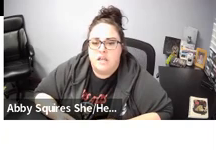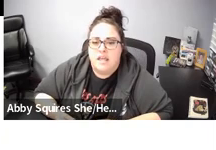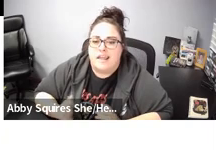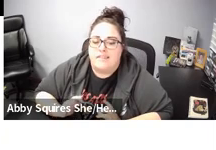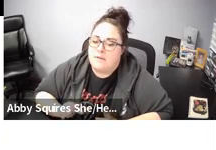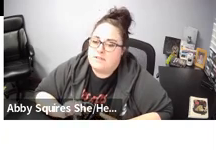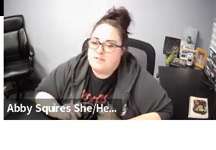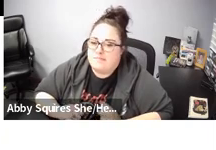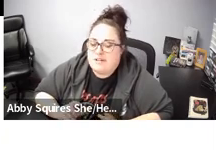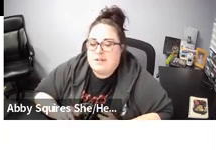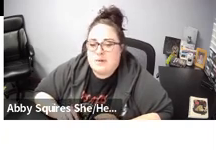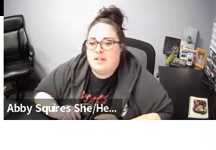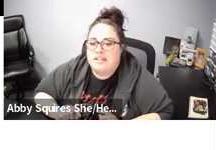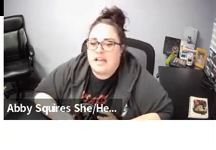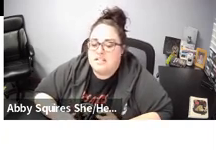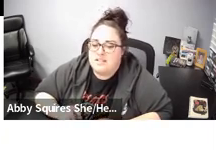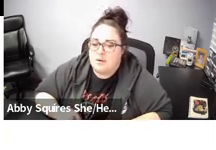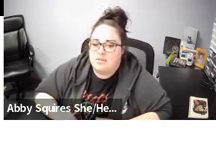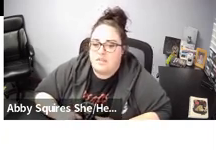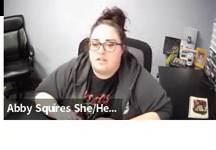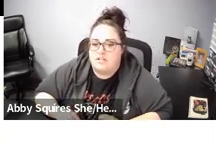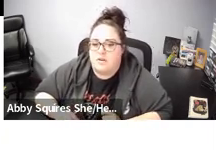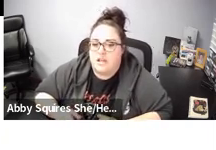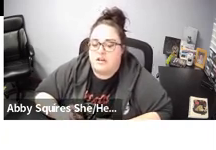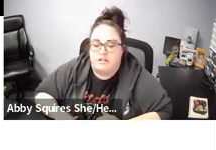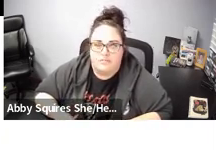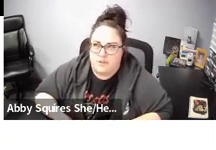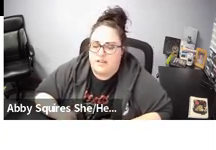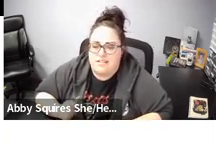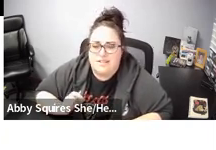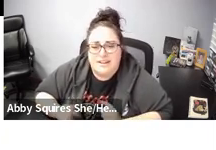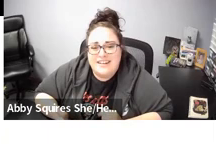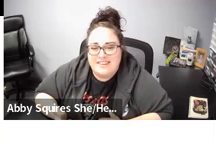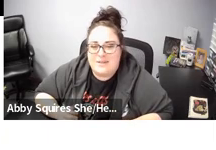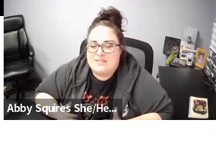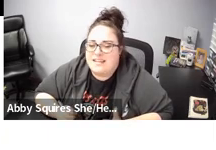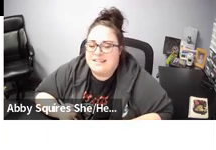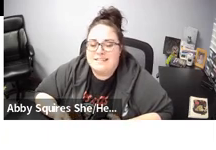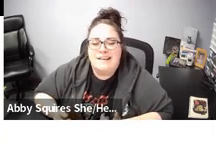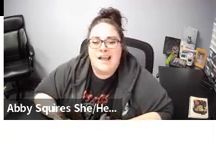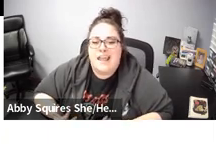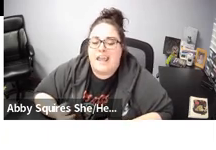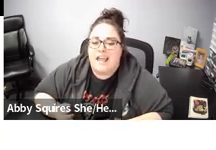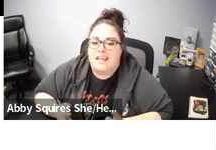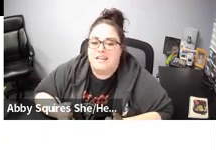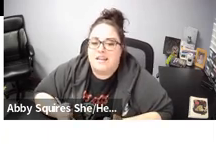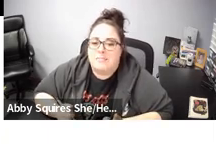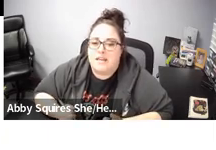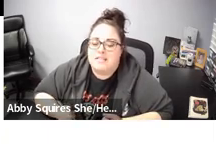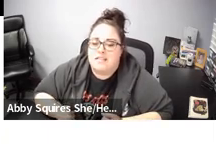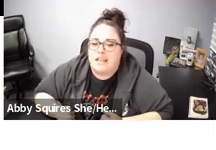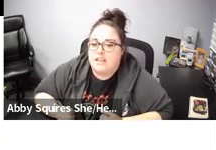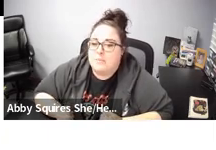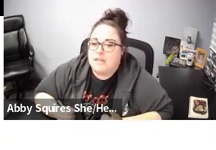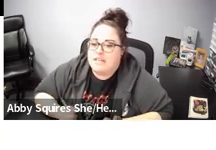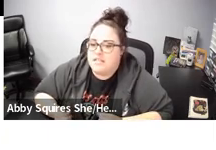controller. And that one's pretty cool. It attaches to both of the Joy-Cons, the thumbsticks, and it